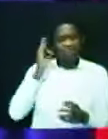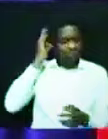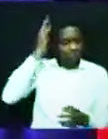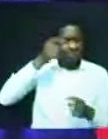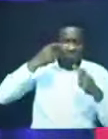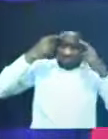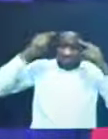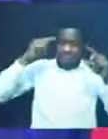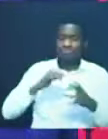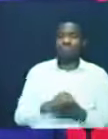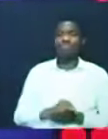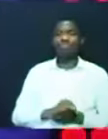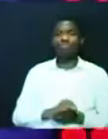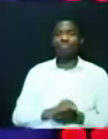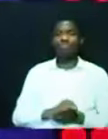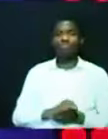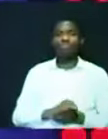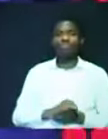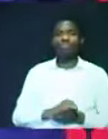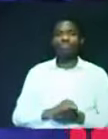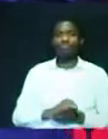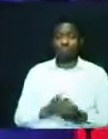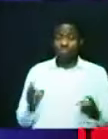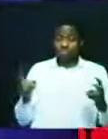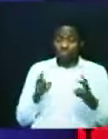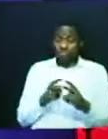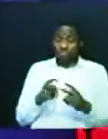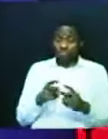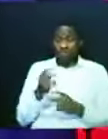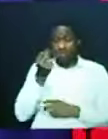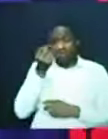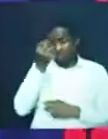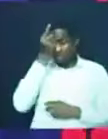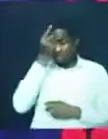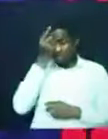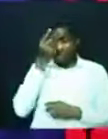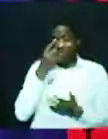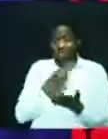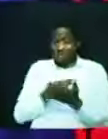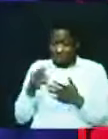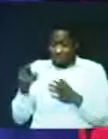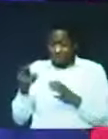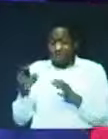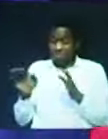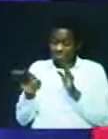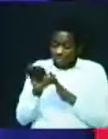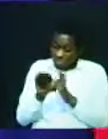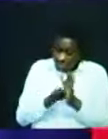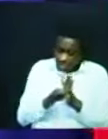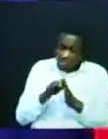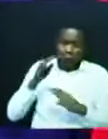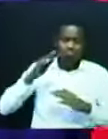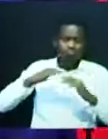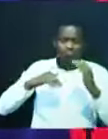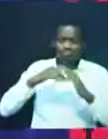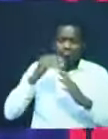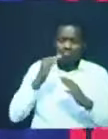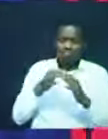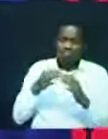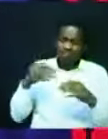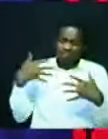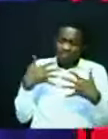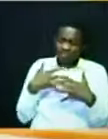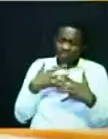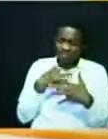Holy Scriptures builds in one the fear of God, and the fear of God is the beginning of